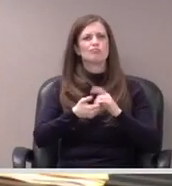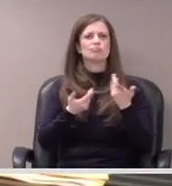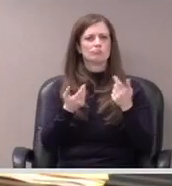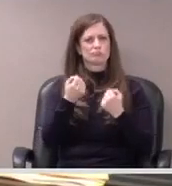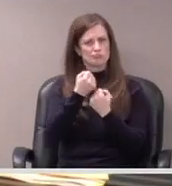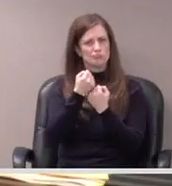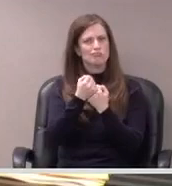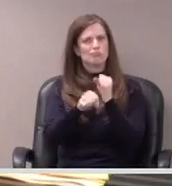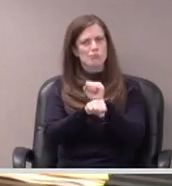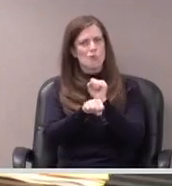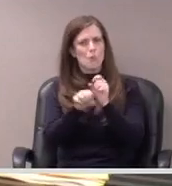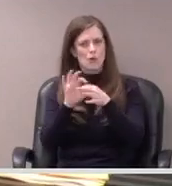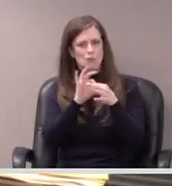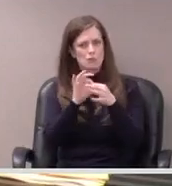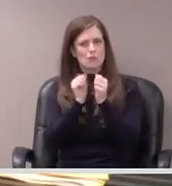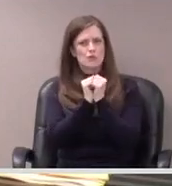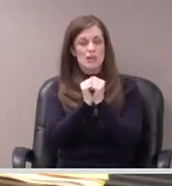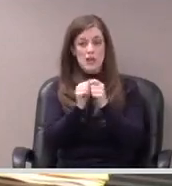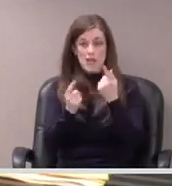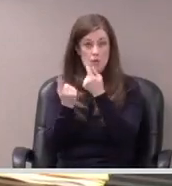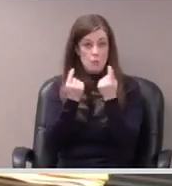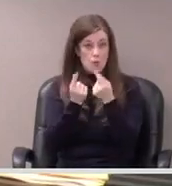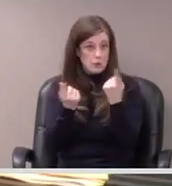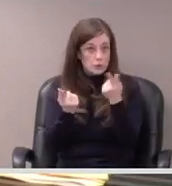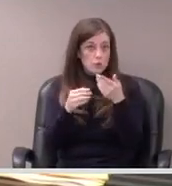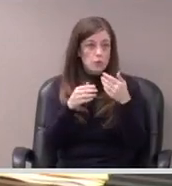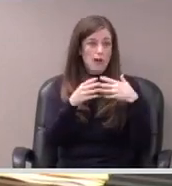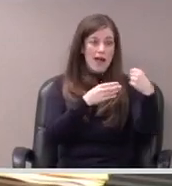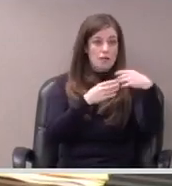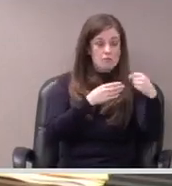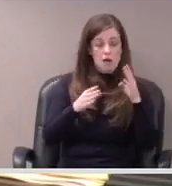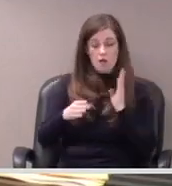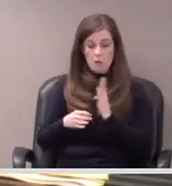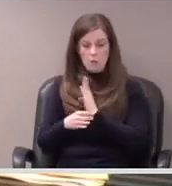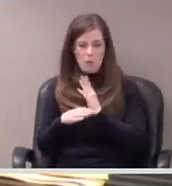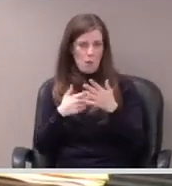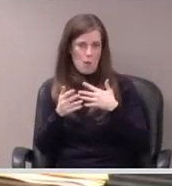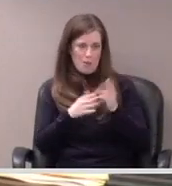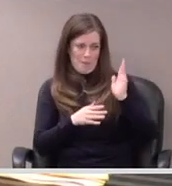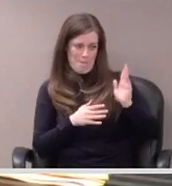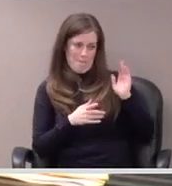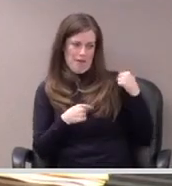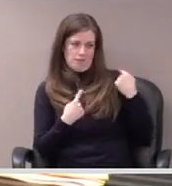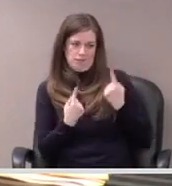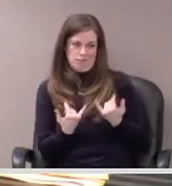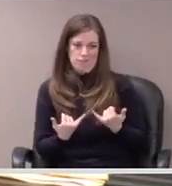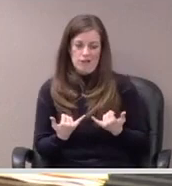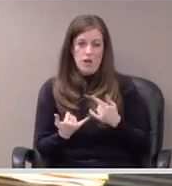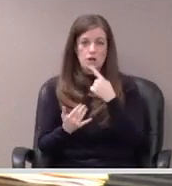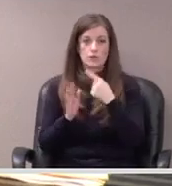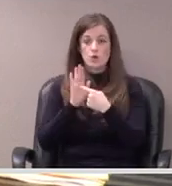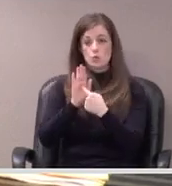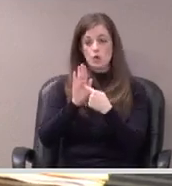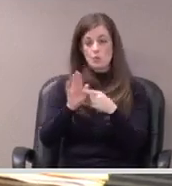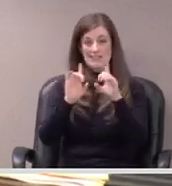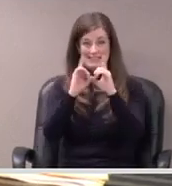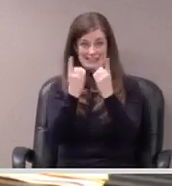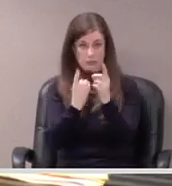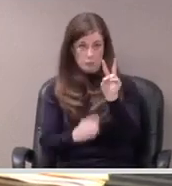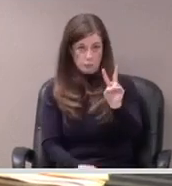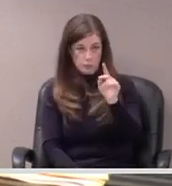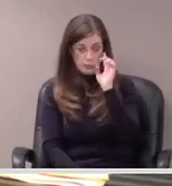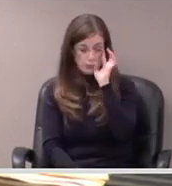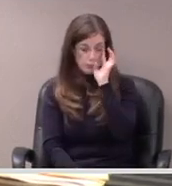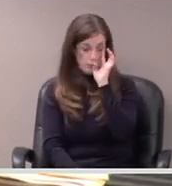some of the work that they do away from our board meetings, whether they've done it in the past or right now. So representing District 2